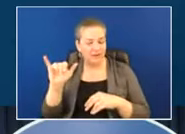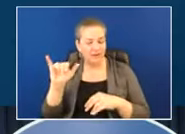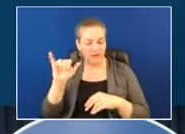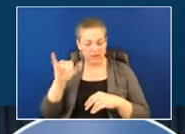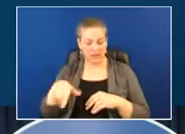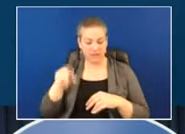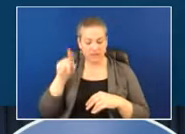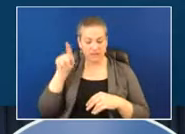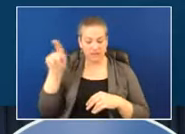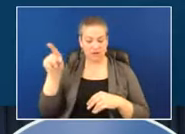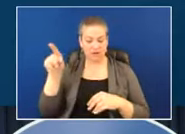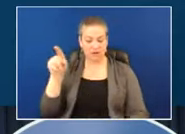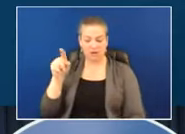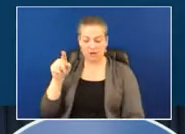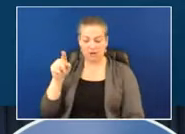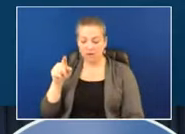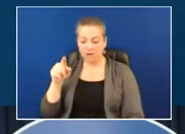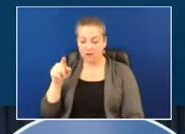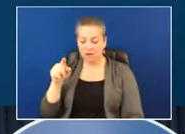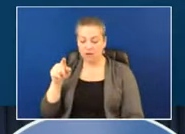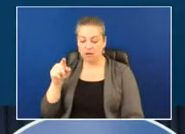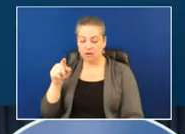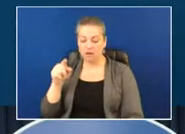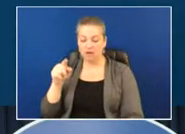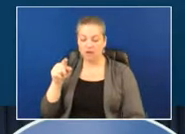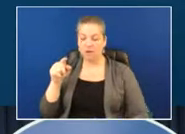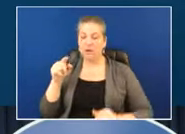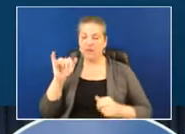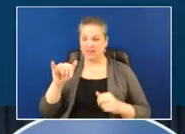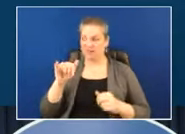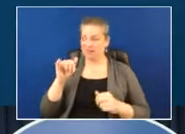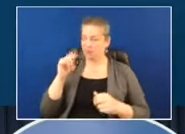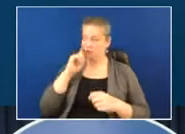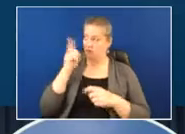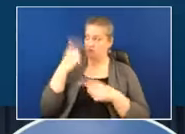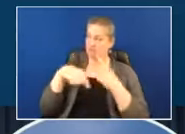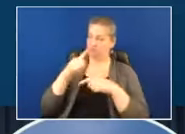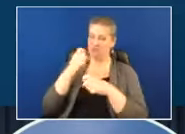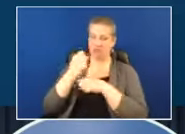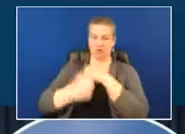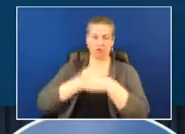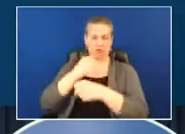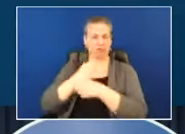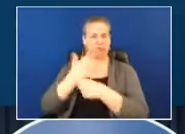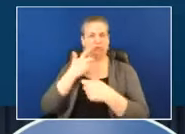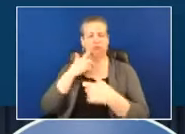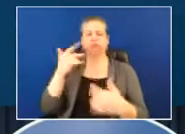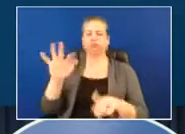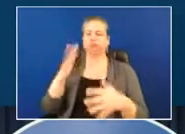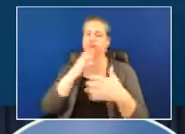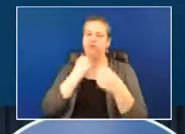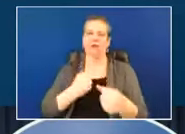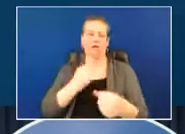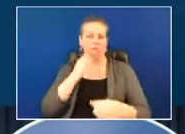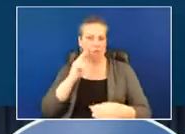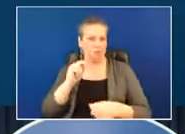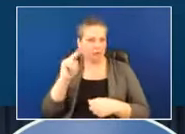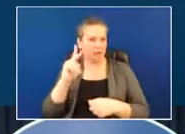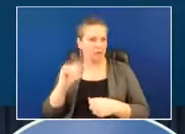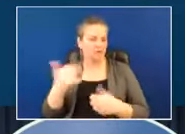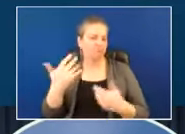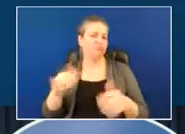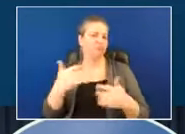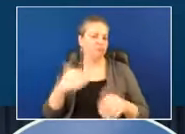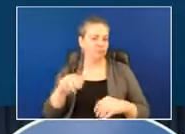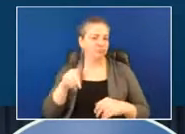in the Commonwealth for years to come. This move is the latest in more than a $40 million investment that will